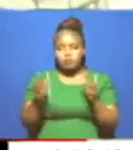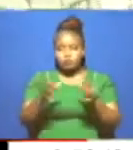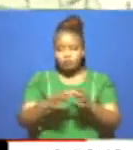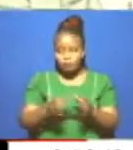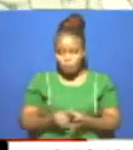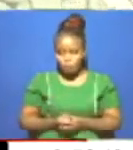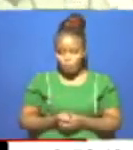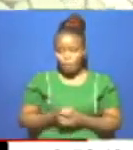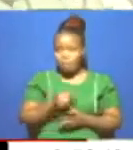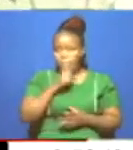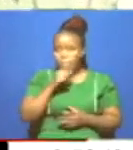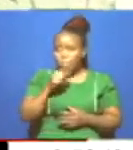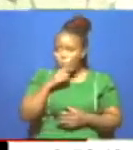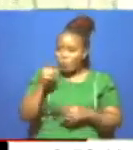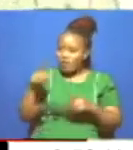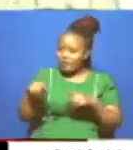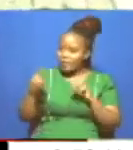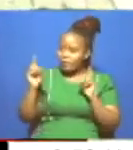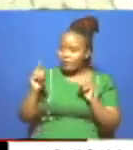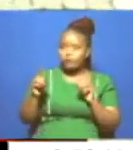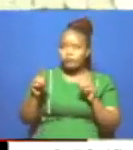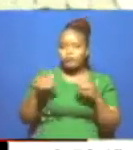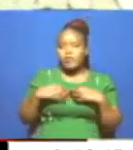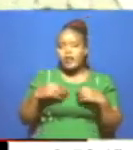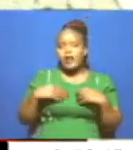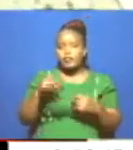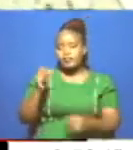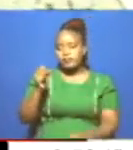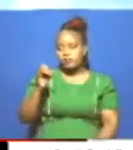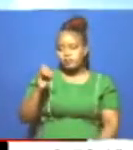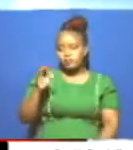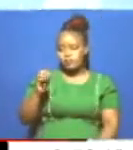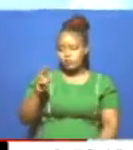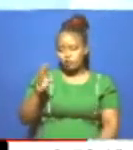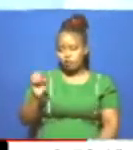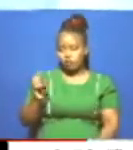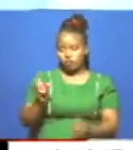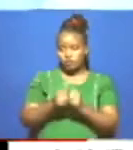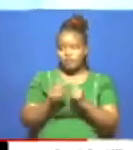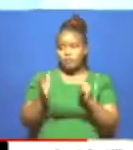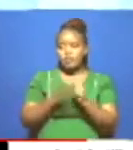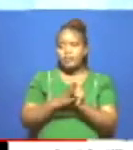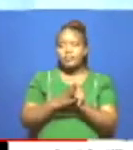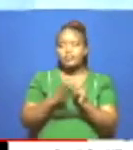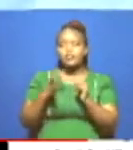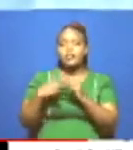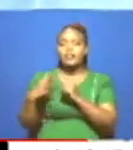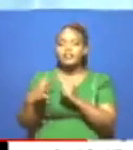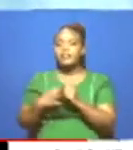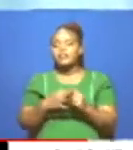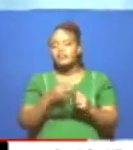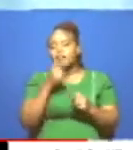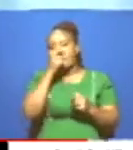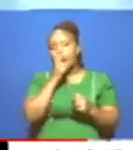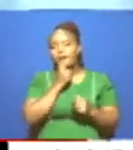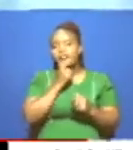was named the FIH judge at the Seoul Olympics in 1988, aged just 50 years.